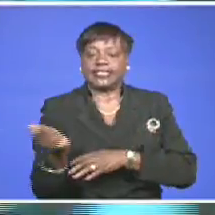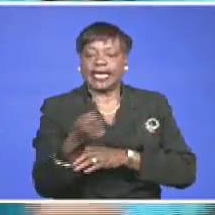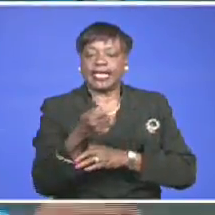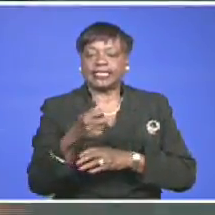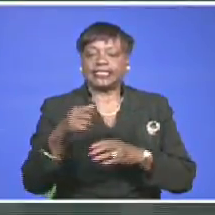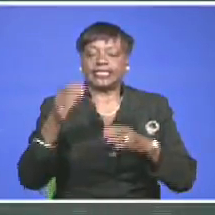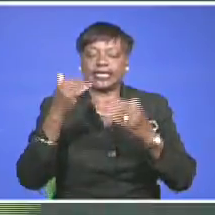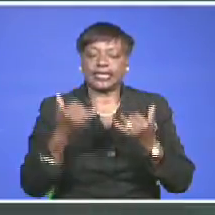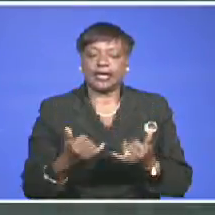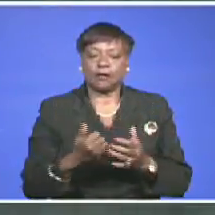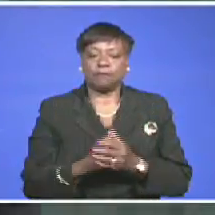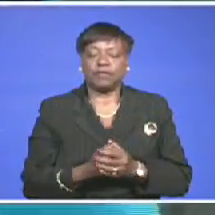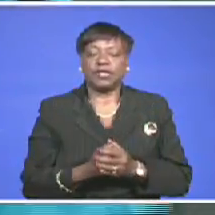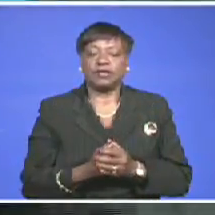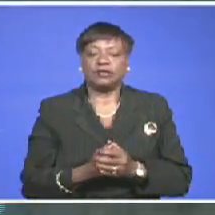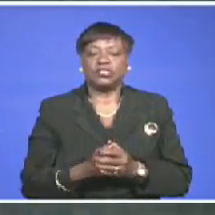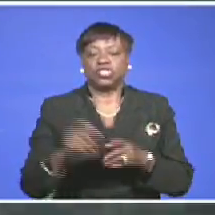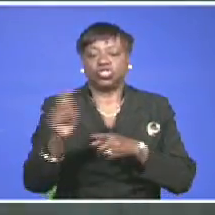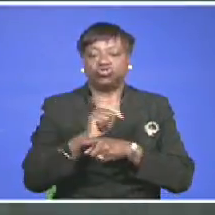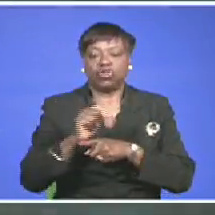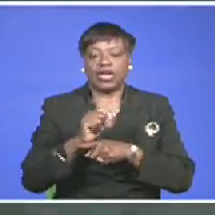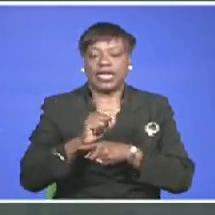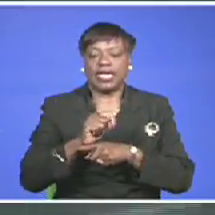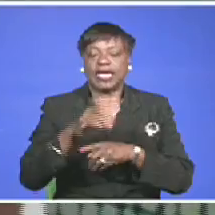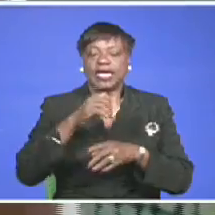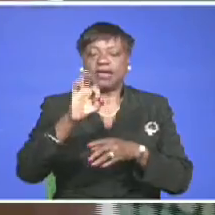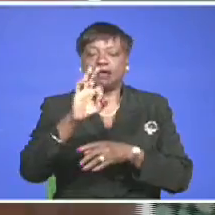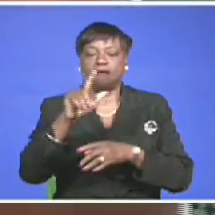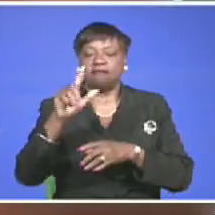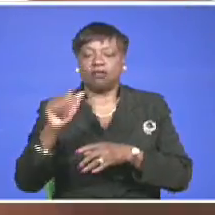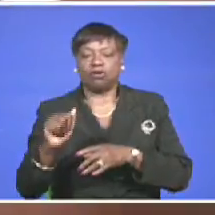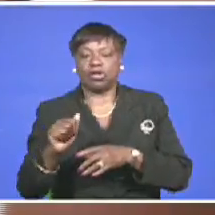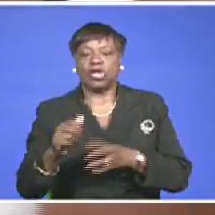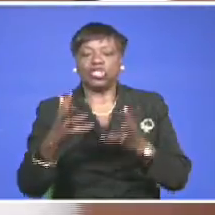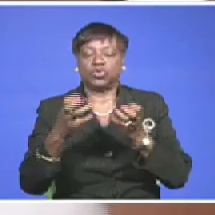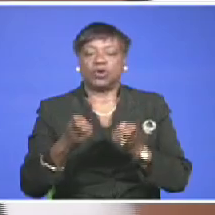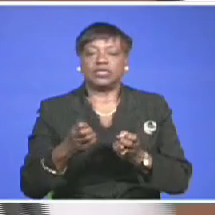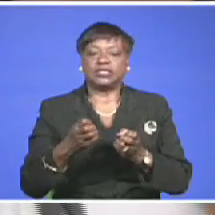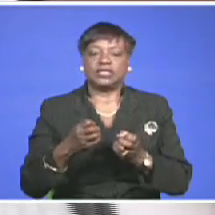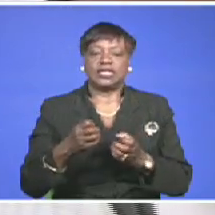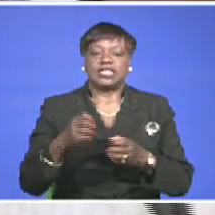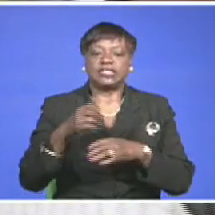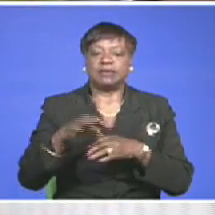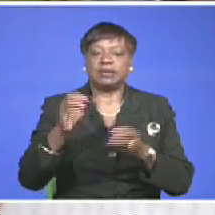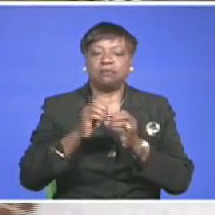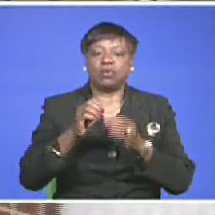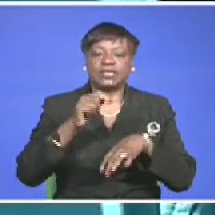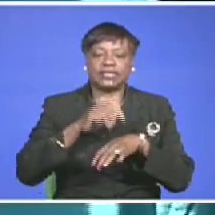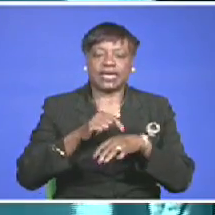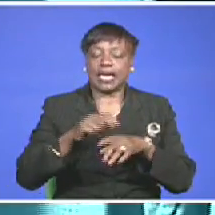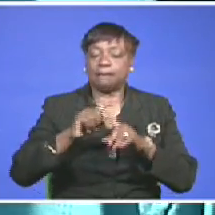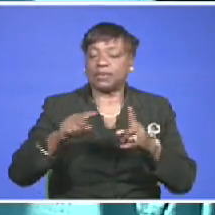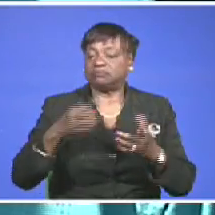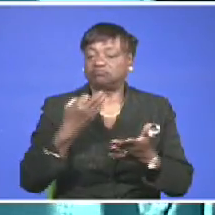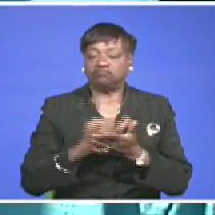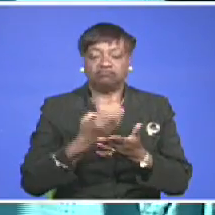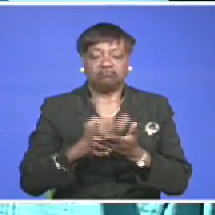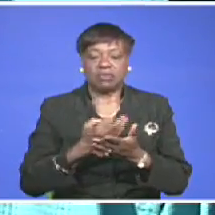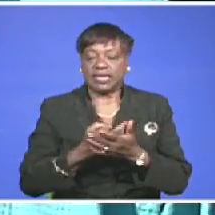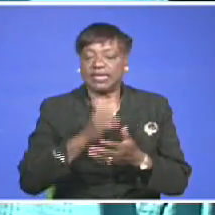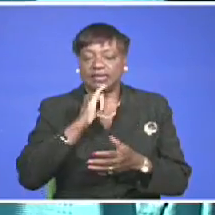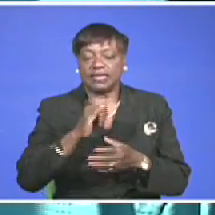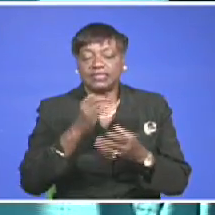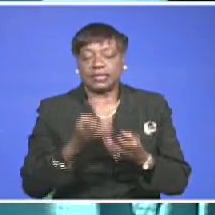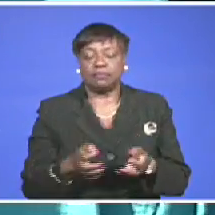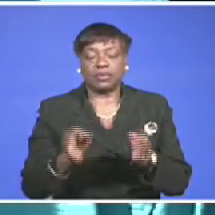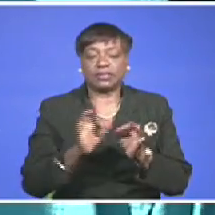back training at the Salbrook Academy in Florida. She, of course, would like to spend more time on the circuit, but funding is a problem. Other countries in the world,